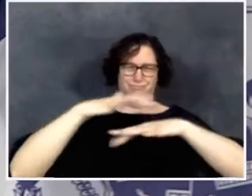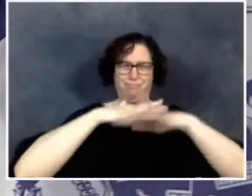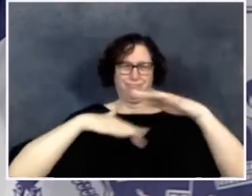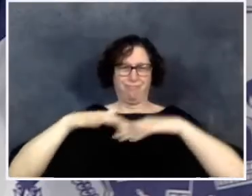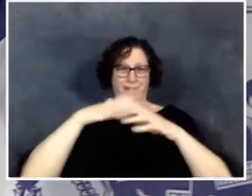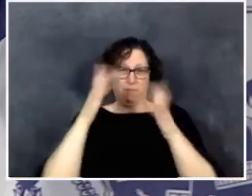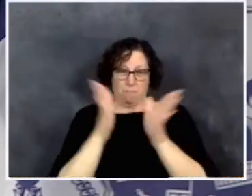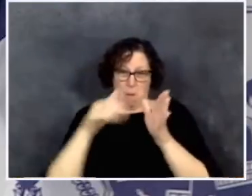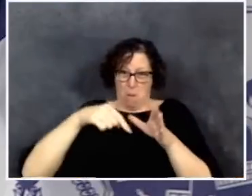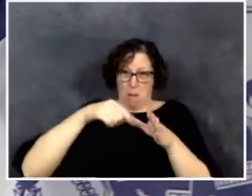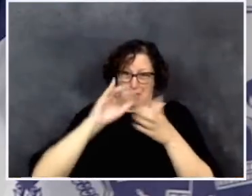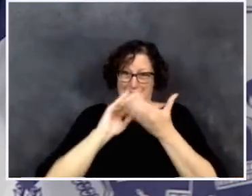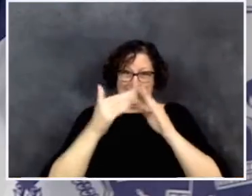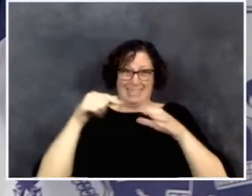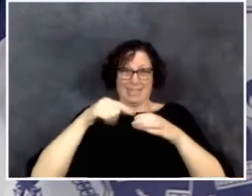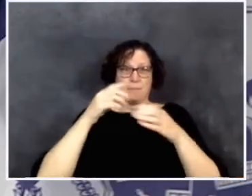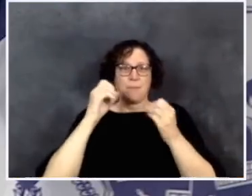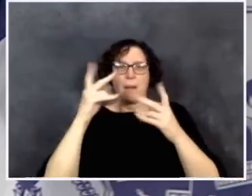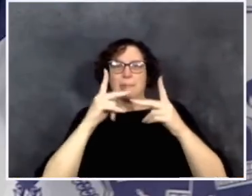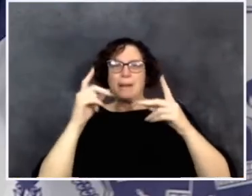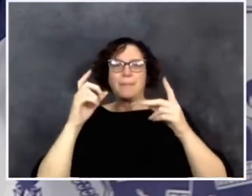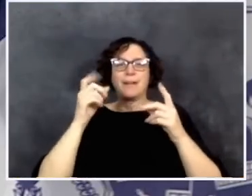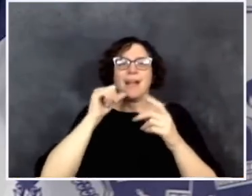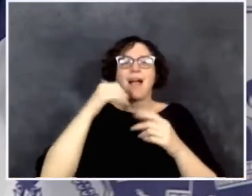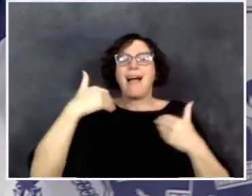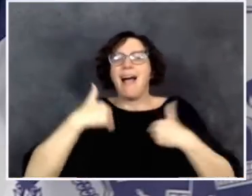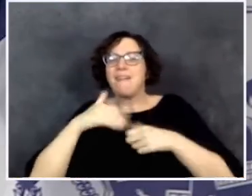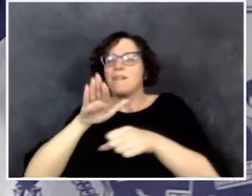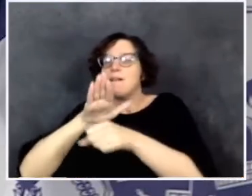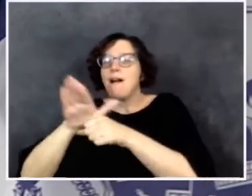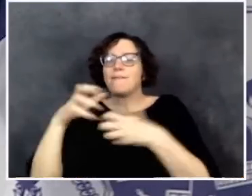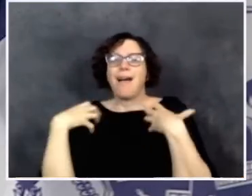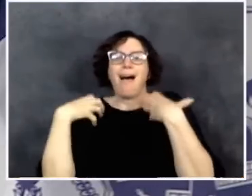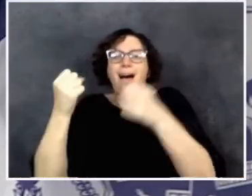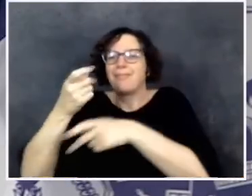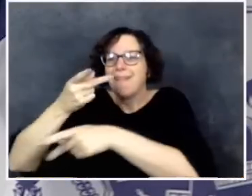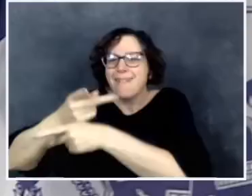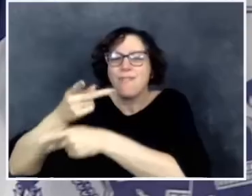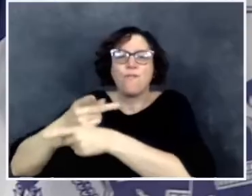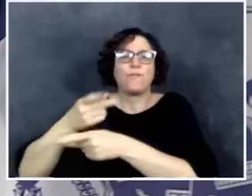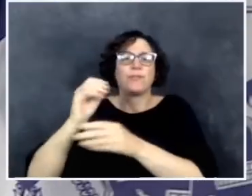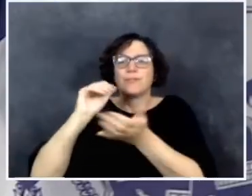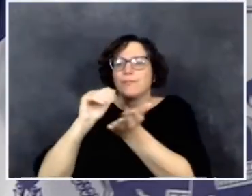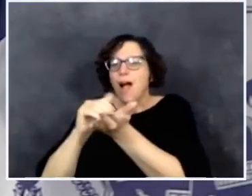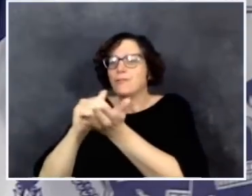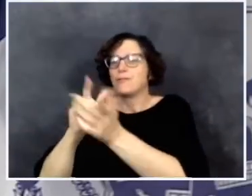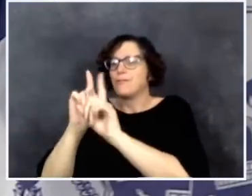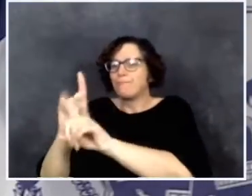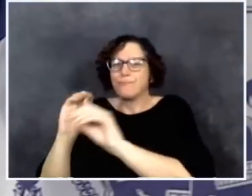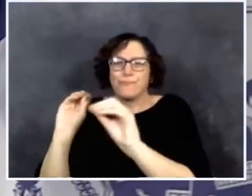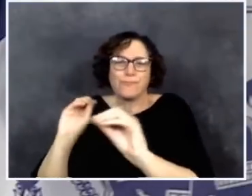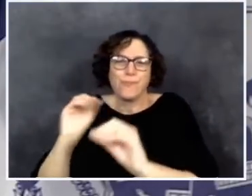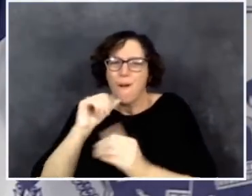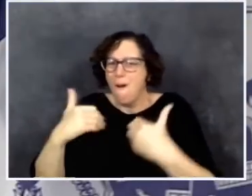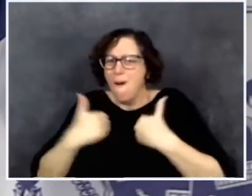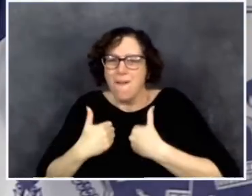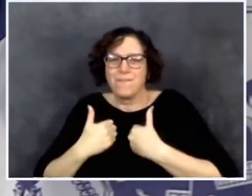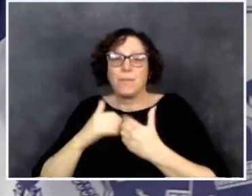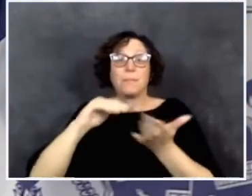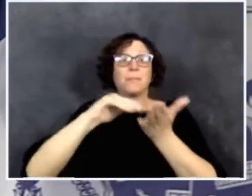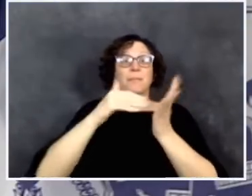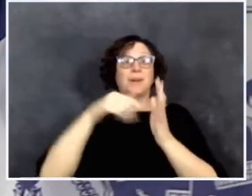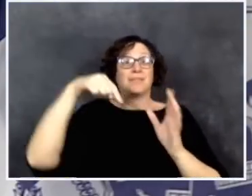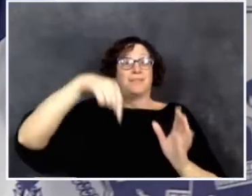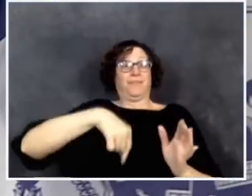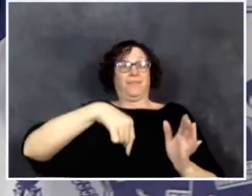health care, that this kind of disease has very fertile ground. And I think it's going to really put a point on the question of how on earth are